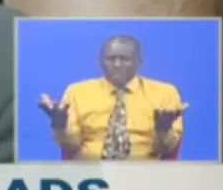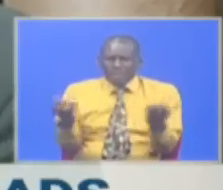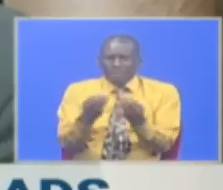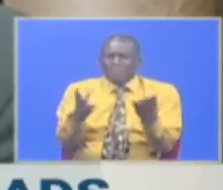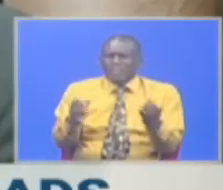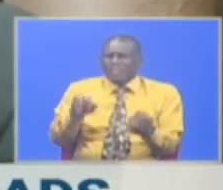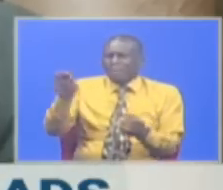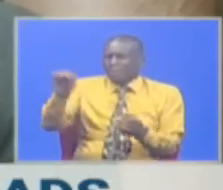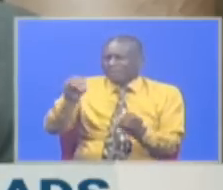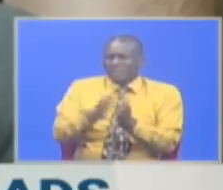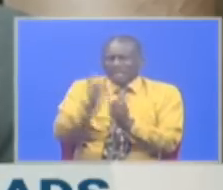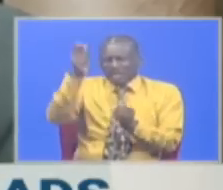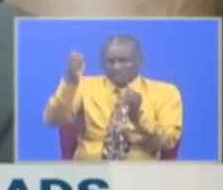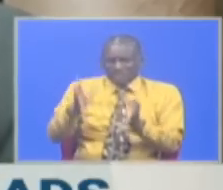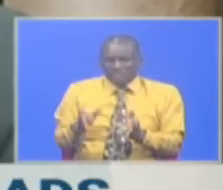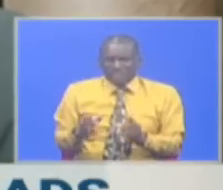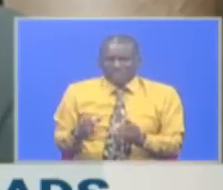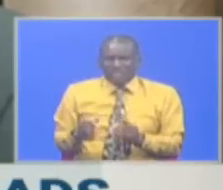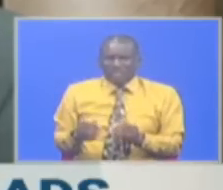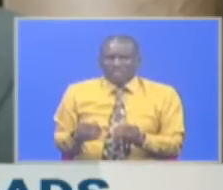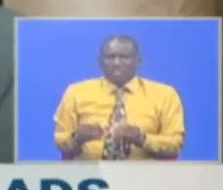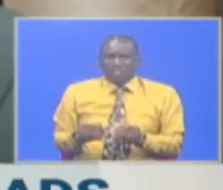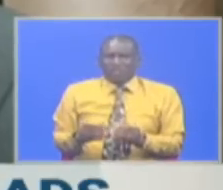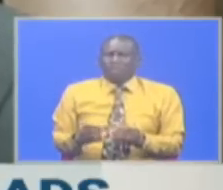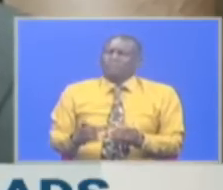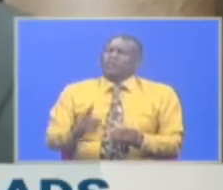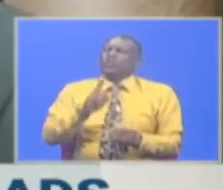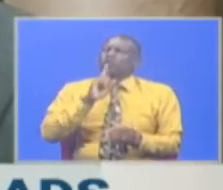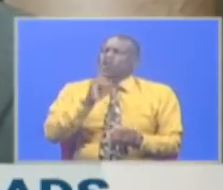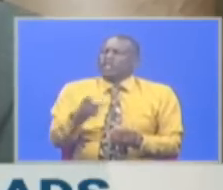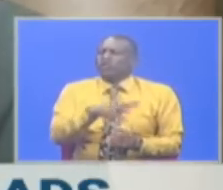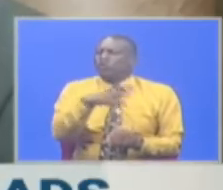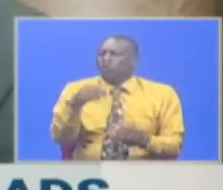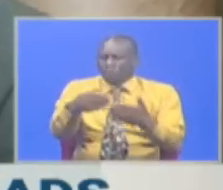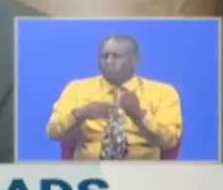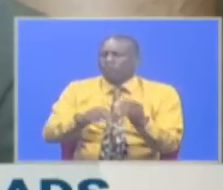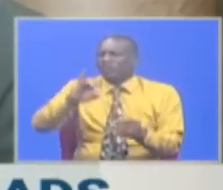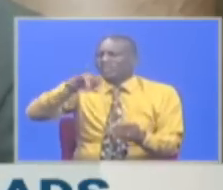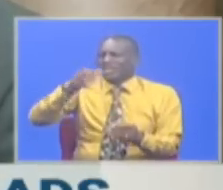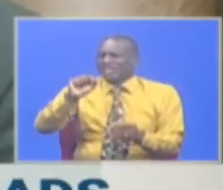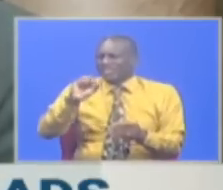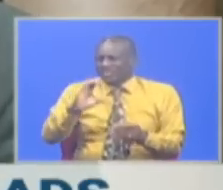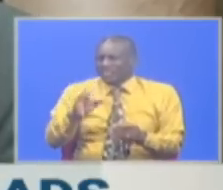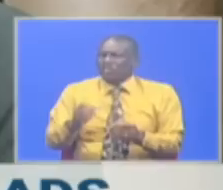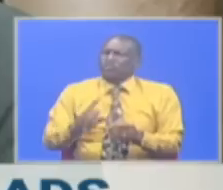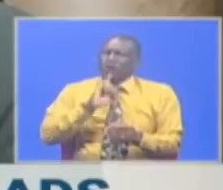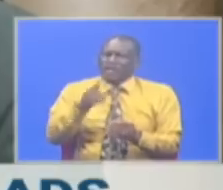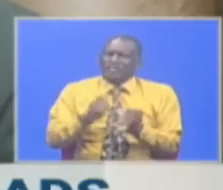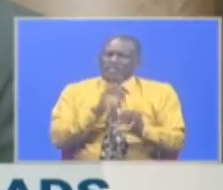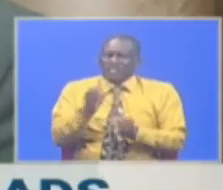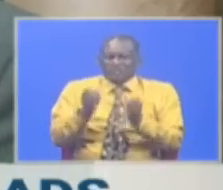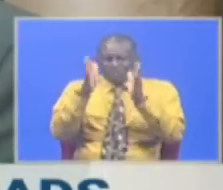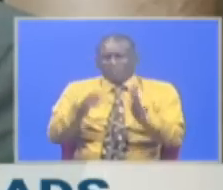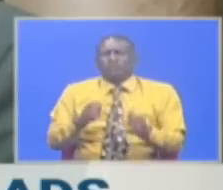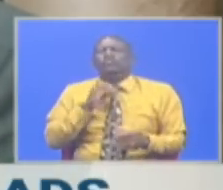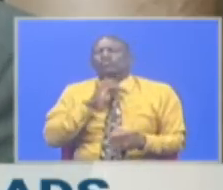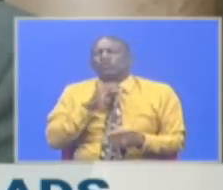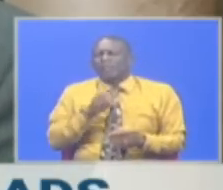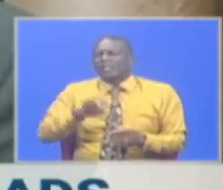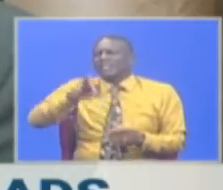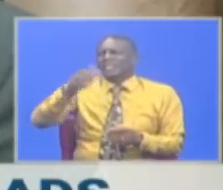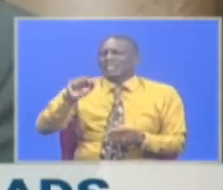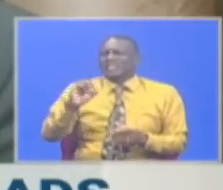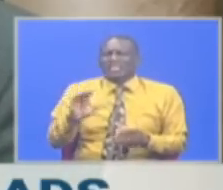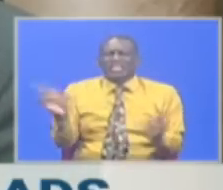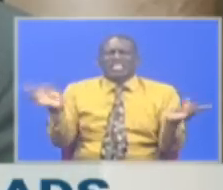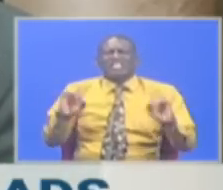and judges being summoned before the JAC to answer. Yes, if somebody makes a complaint, the JAC does not sit